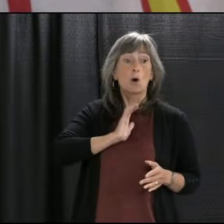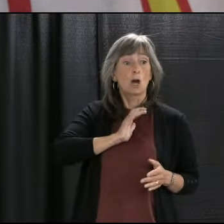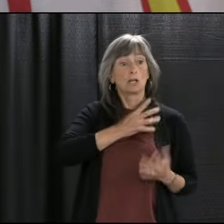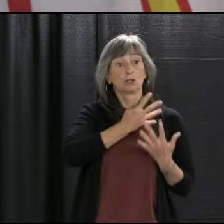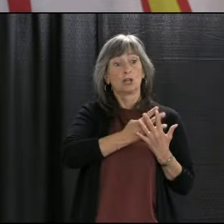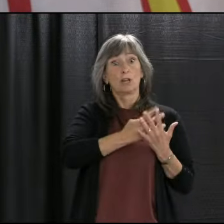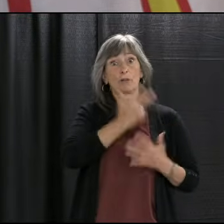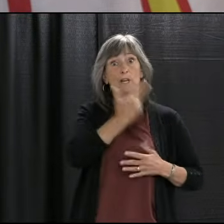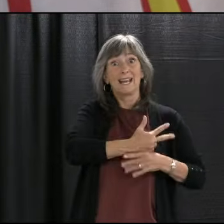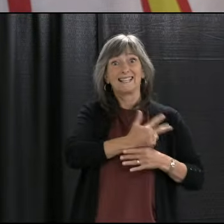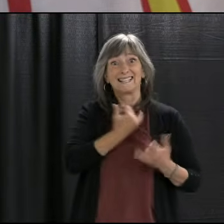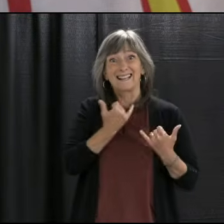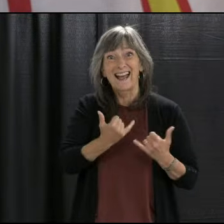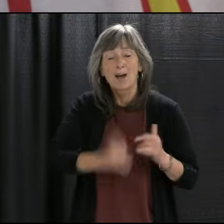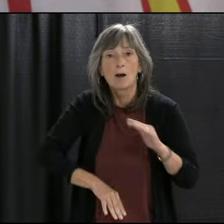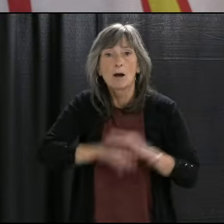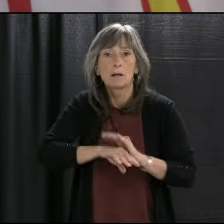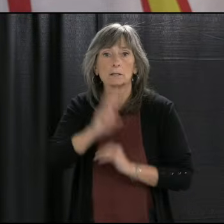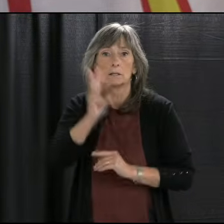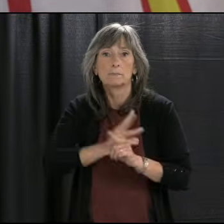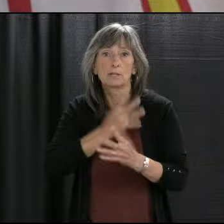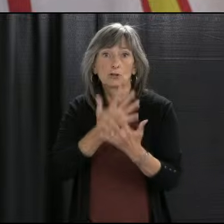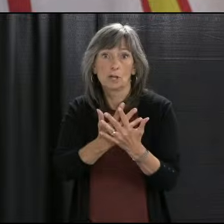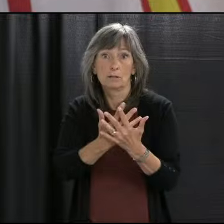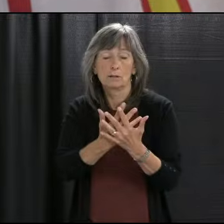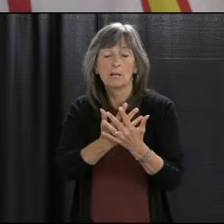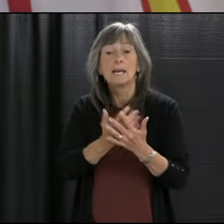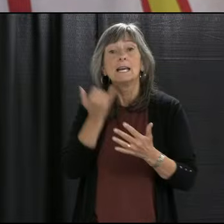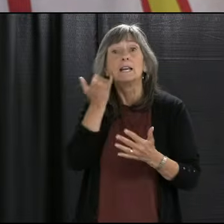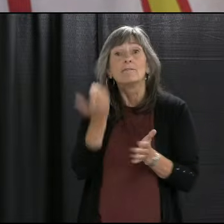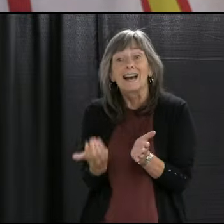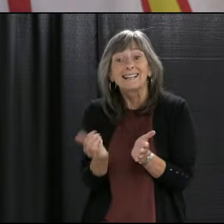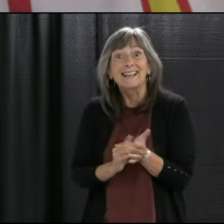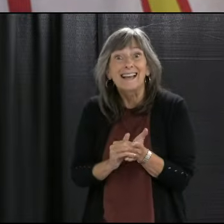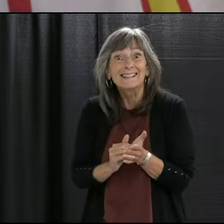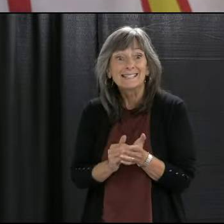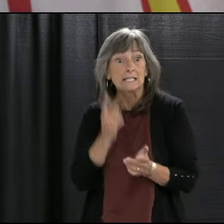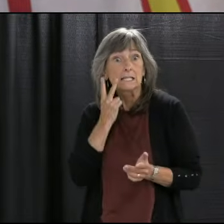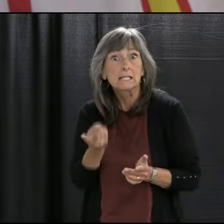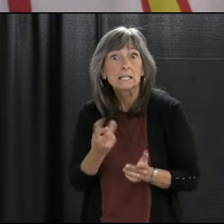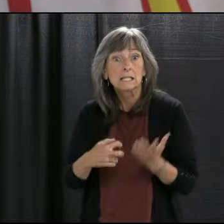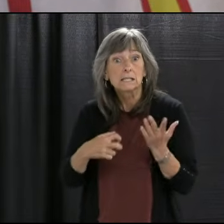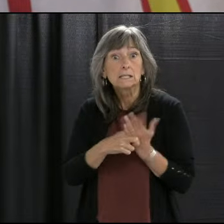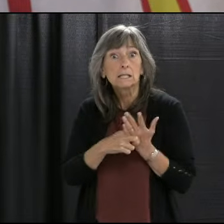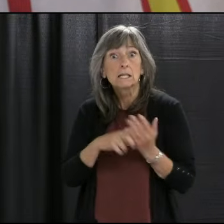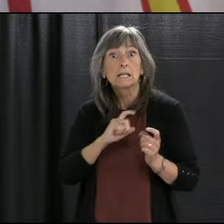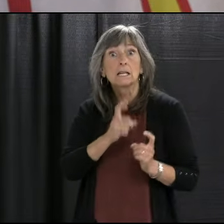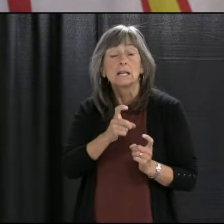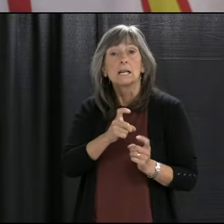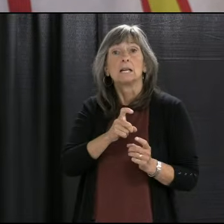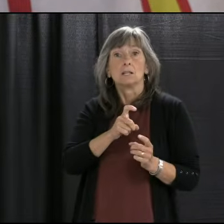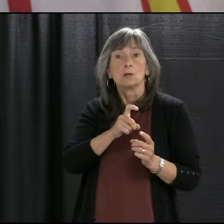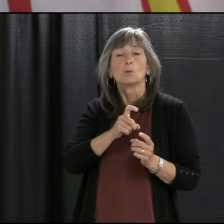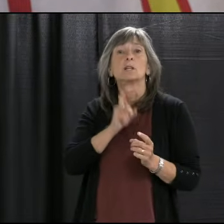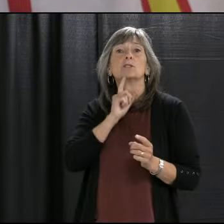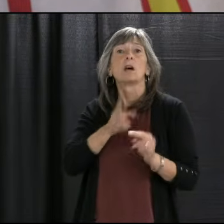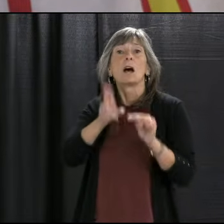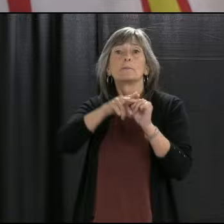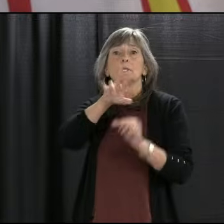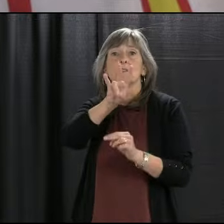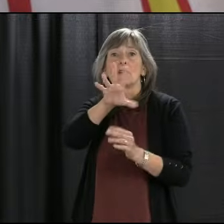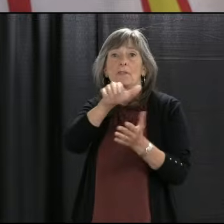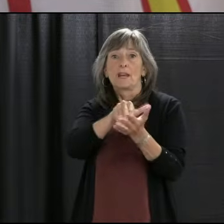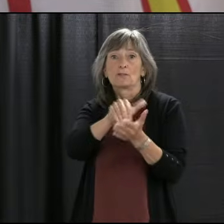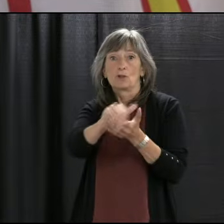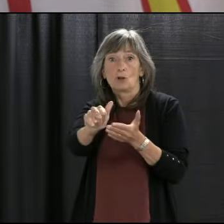months. For a subsequent offense, fines will increase from $150 to $75,000. Imprisonment for